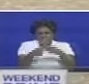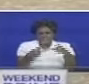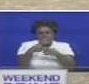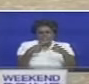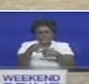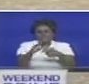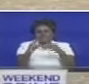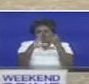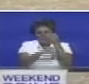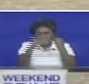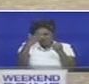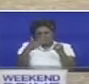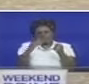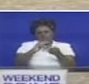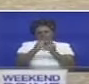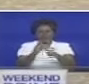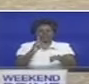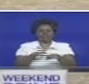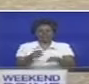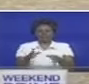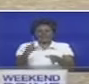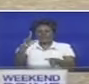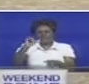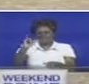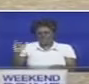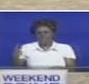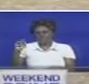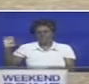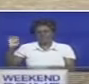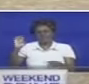force is in a redemption path. Lynn Washira, KTN Sports.